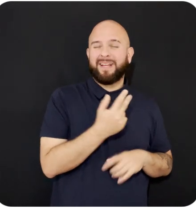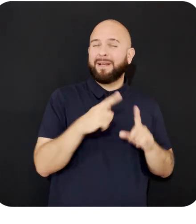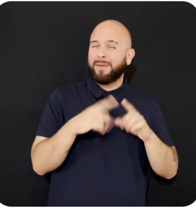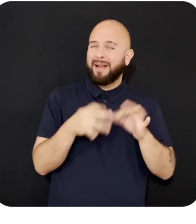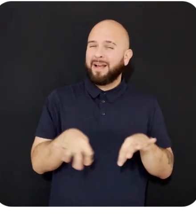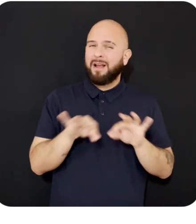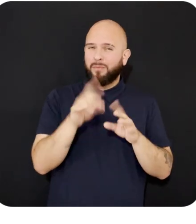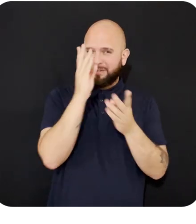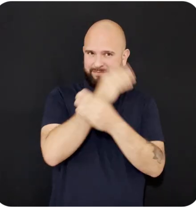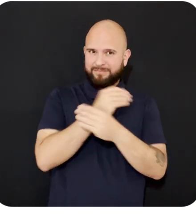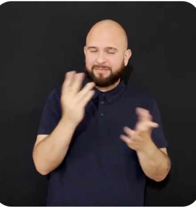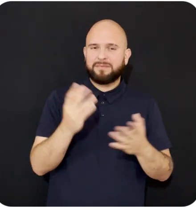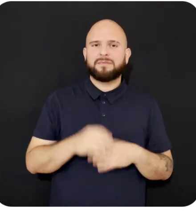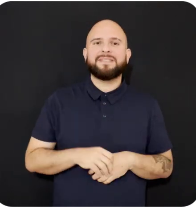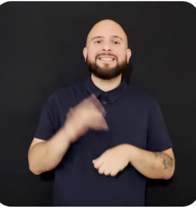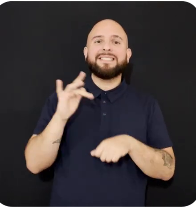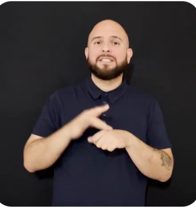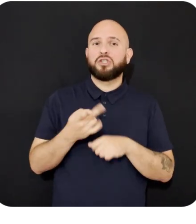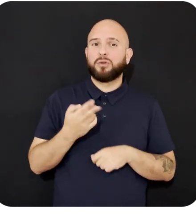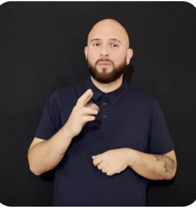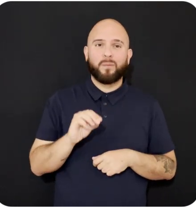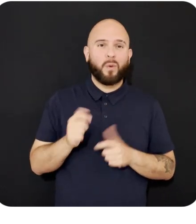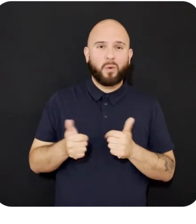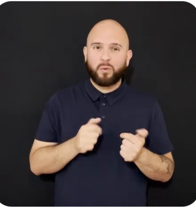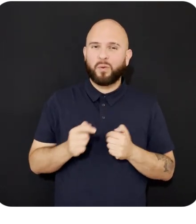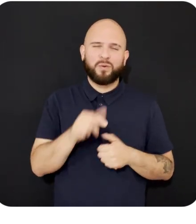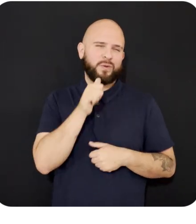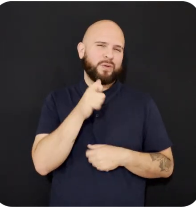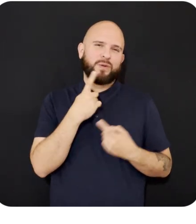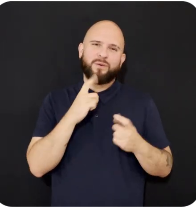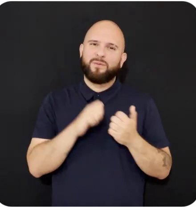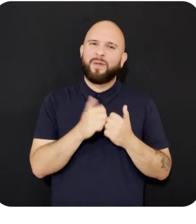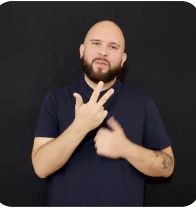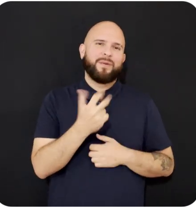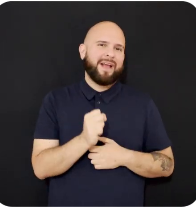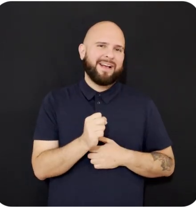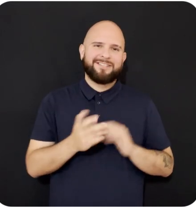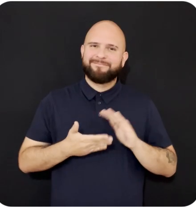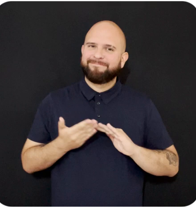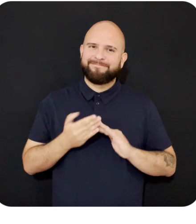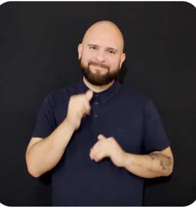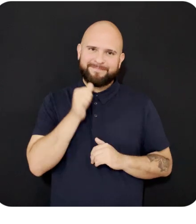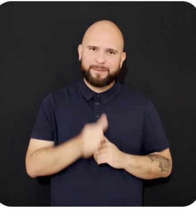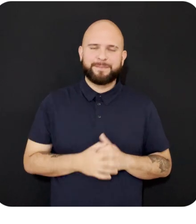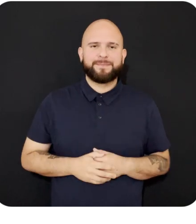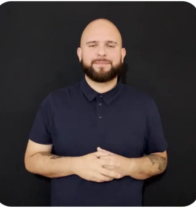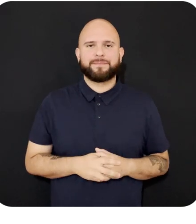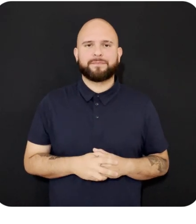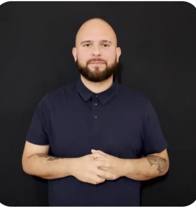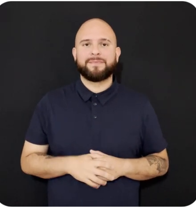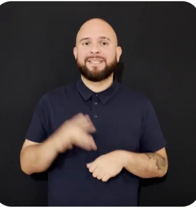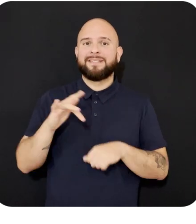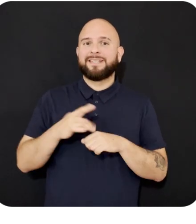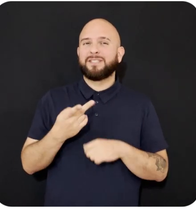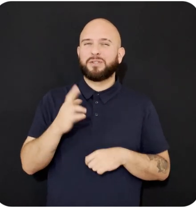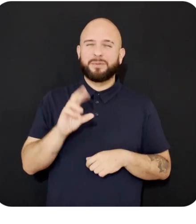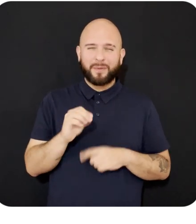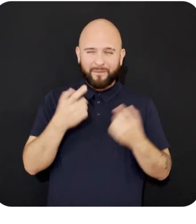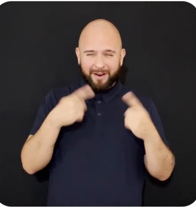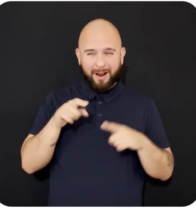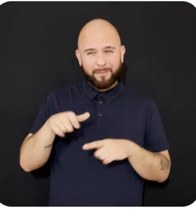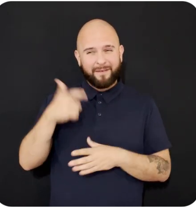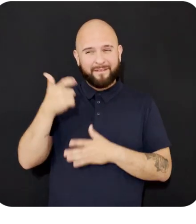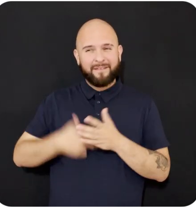is important to note that the Touch Pro controllers do not work with the Quest 3S. With the Touch Pro controllers costing